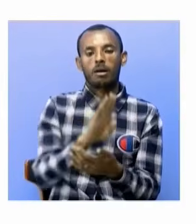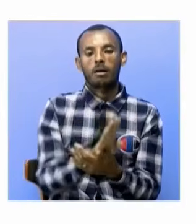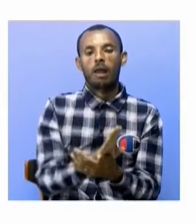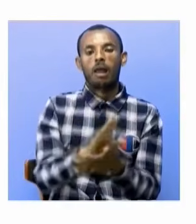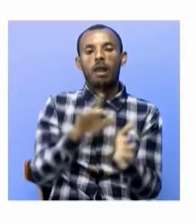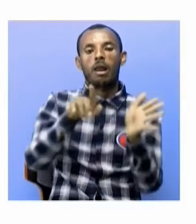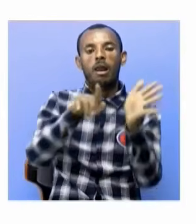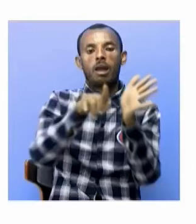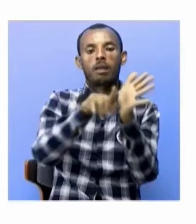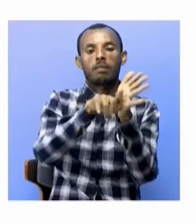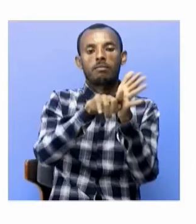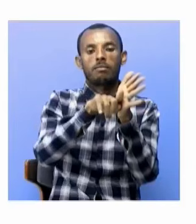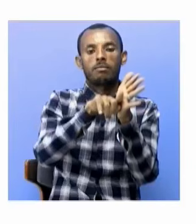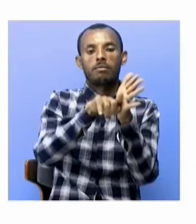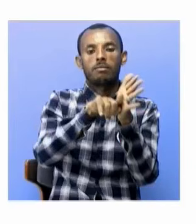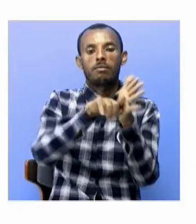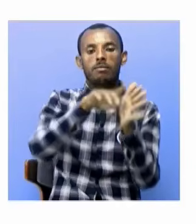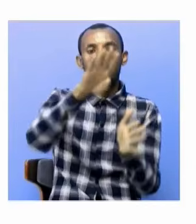negative